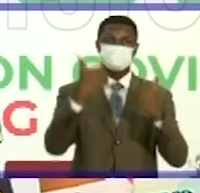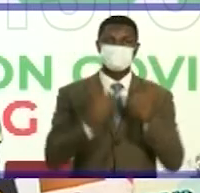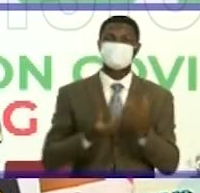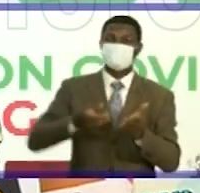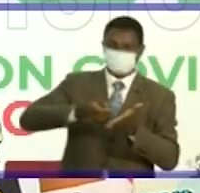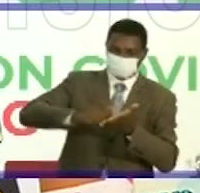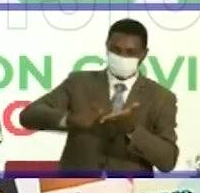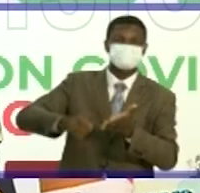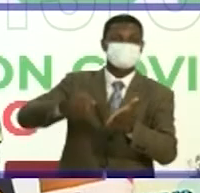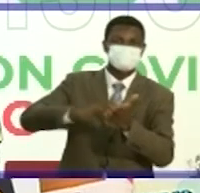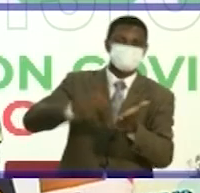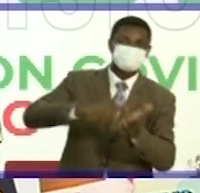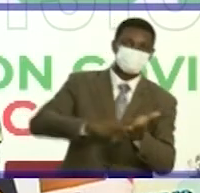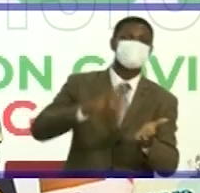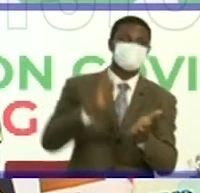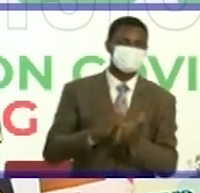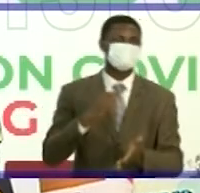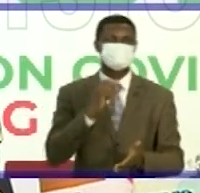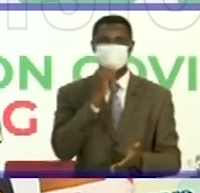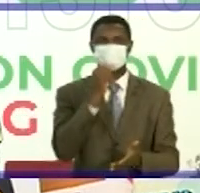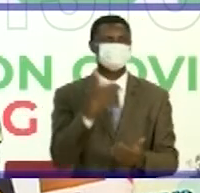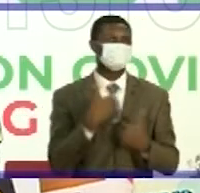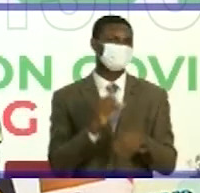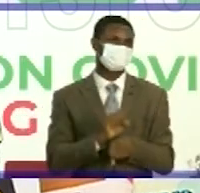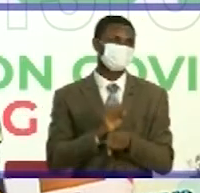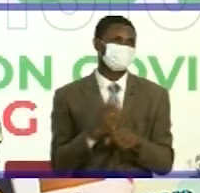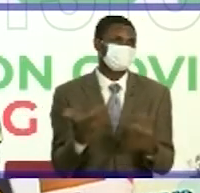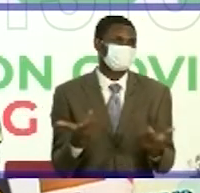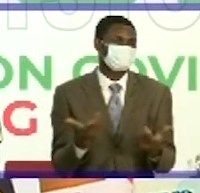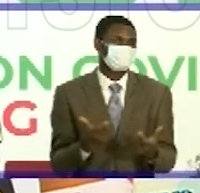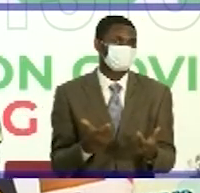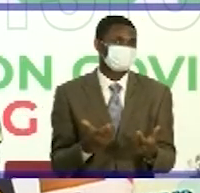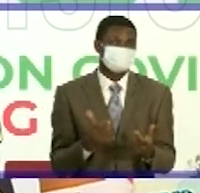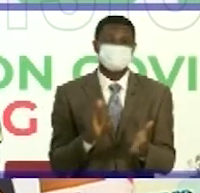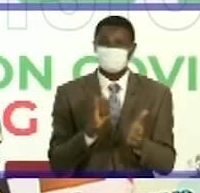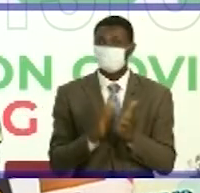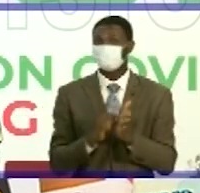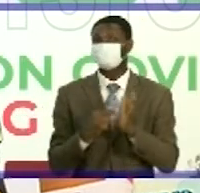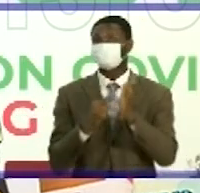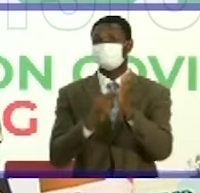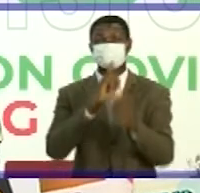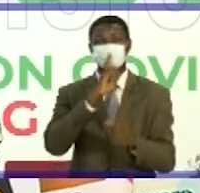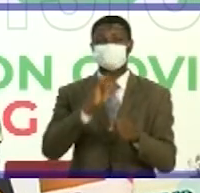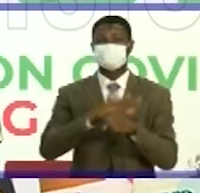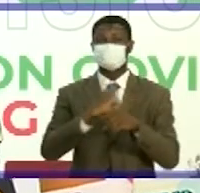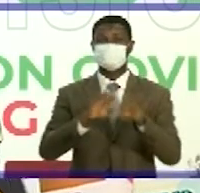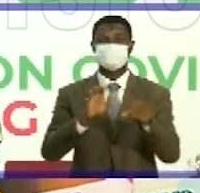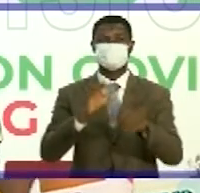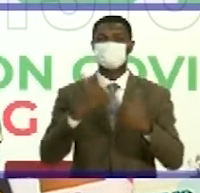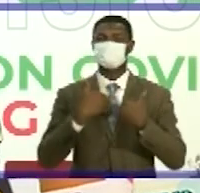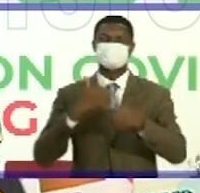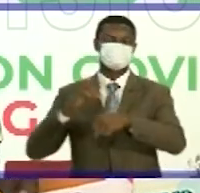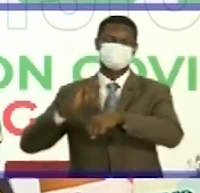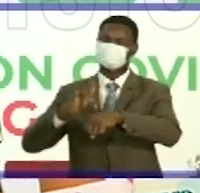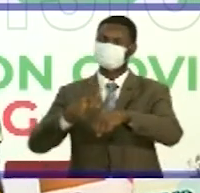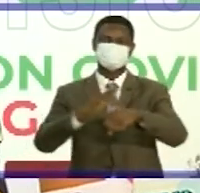filing numbers about the fact that they are out of jobs. So the adverse effect of COVID-19 is so obvious